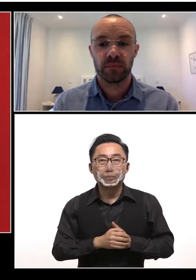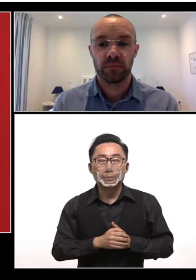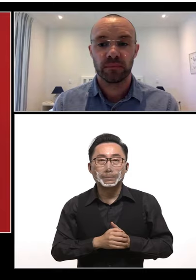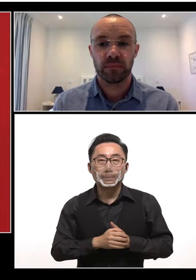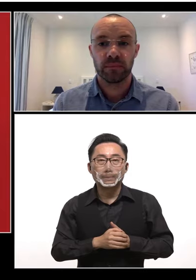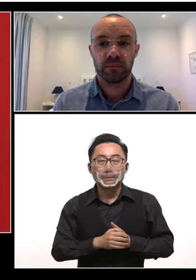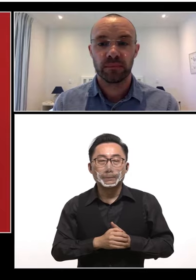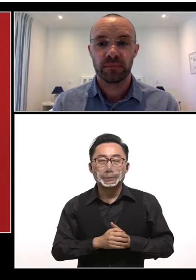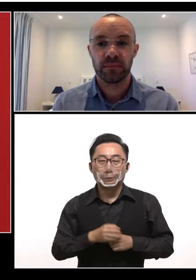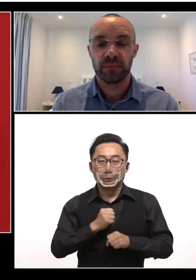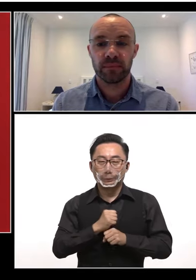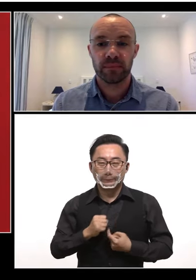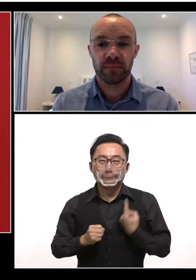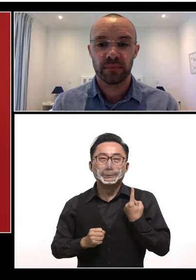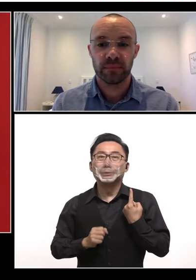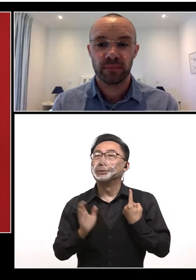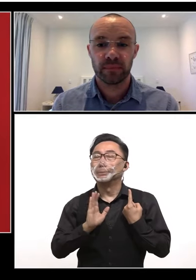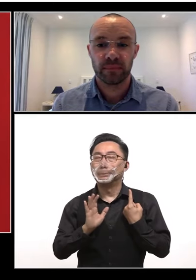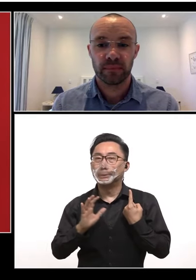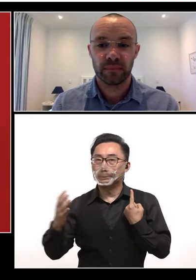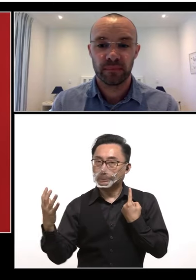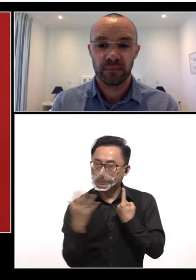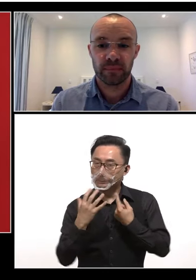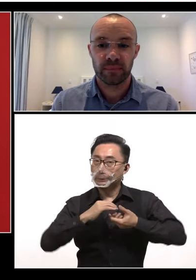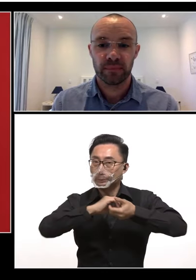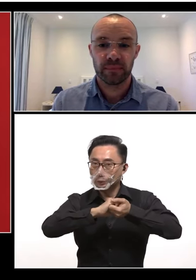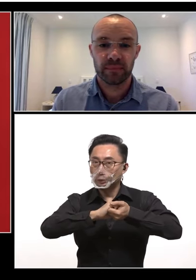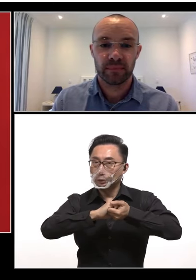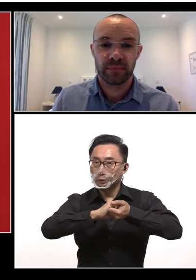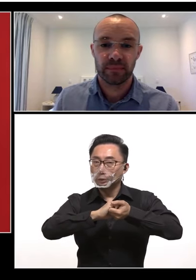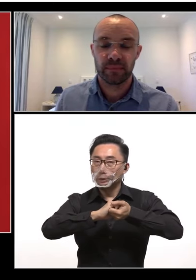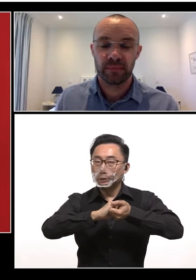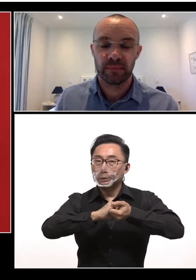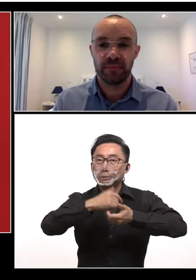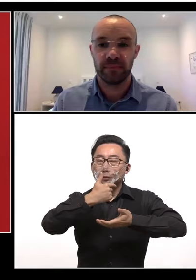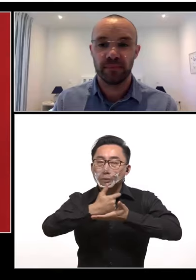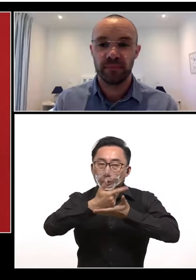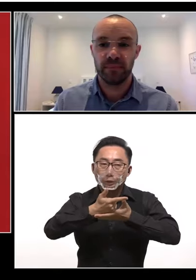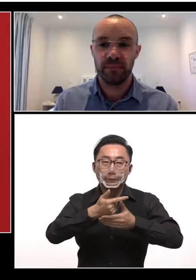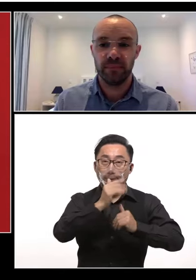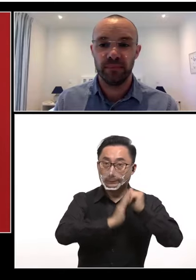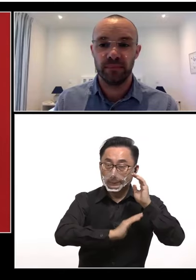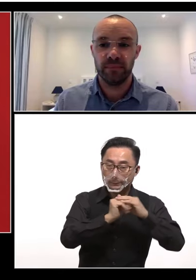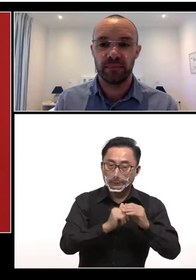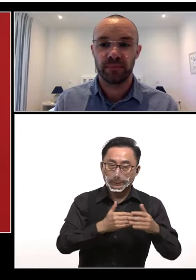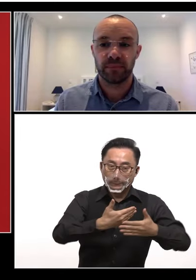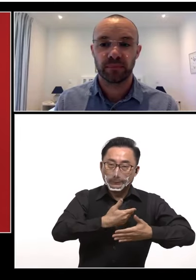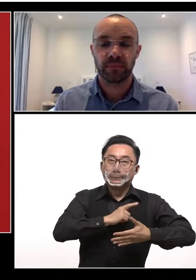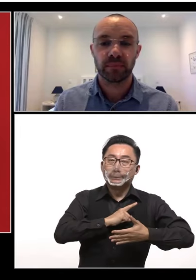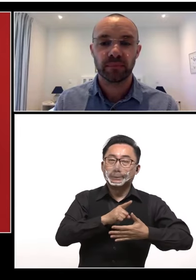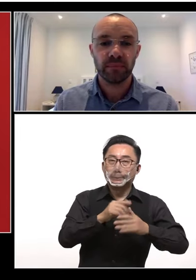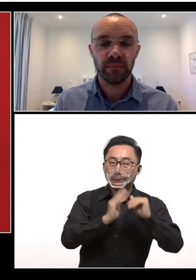incredible skills, but it's about a skill sharing. If people think that deaf people can't do things, and that's